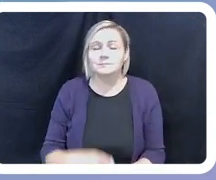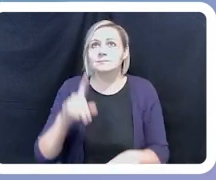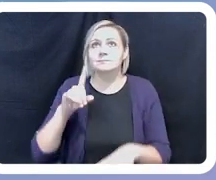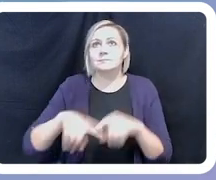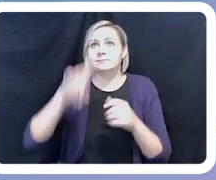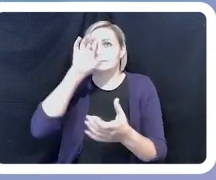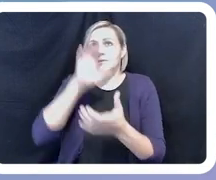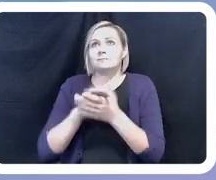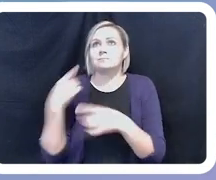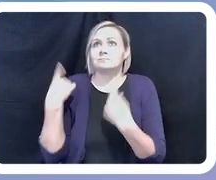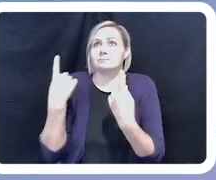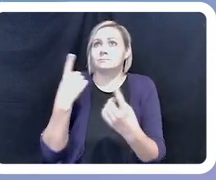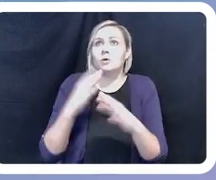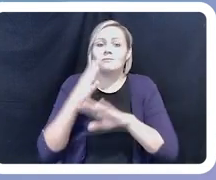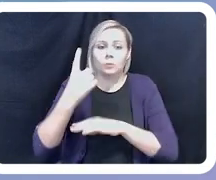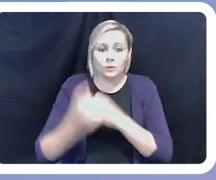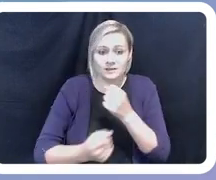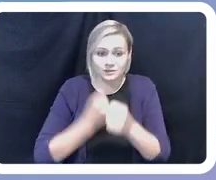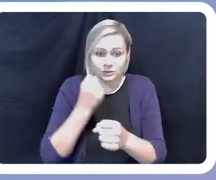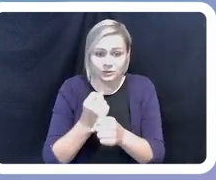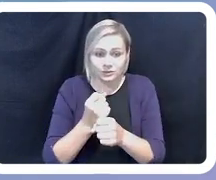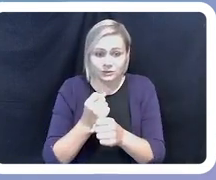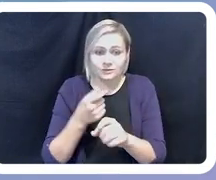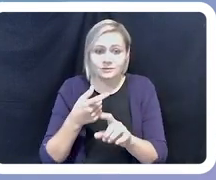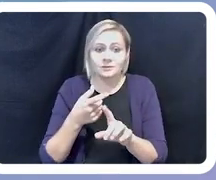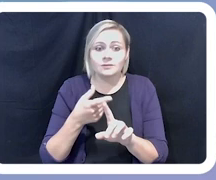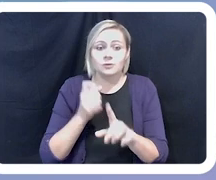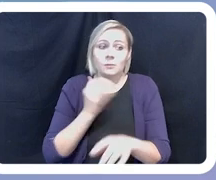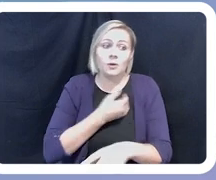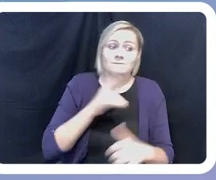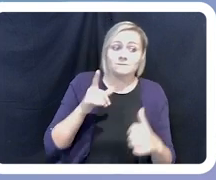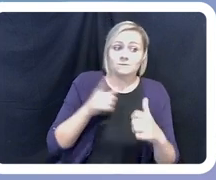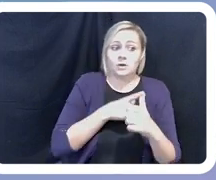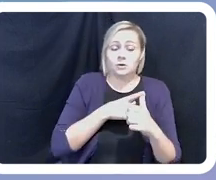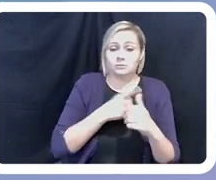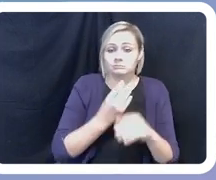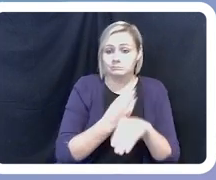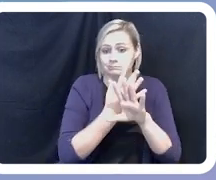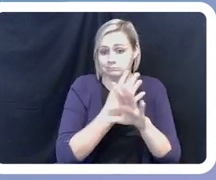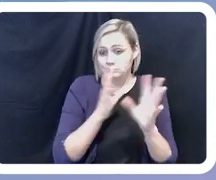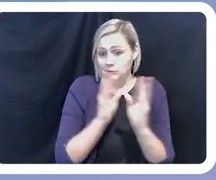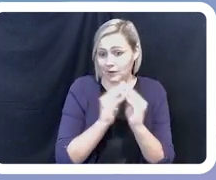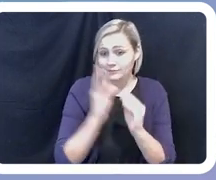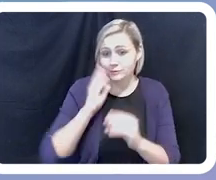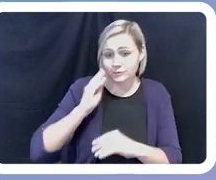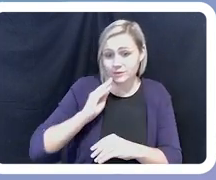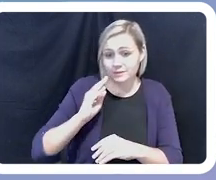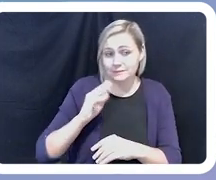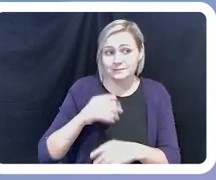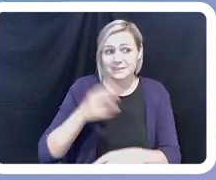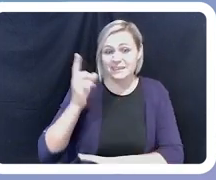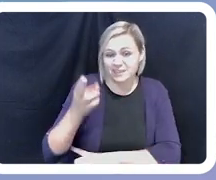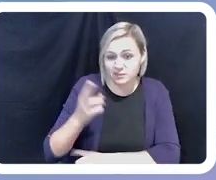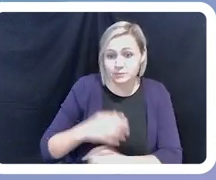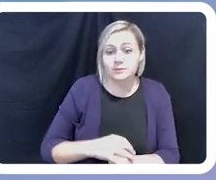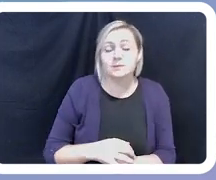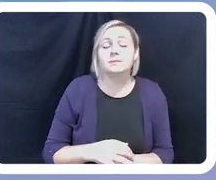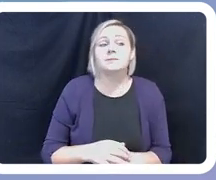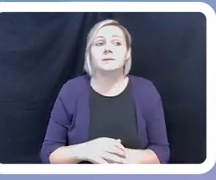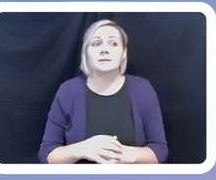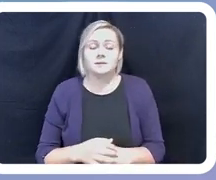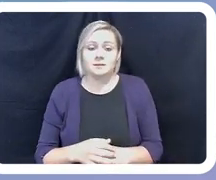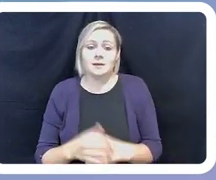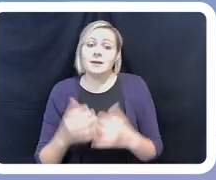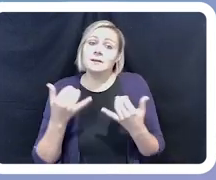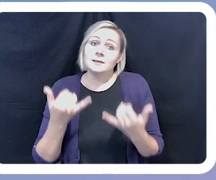been over a year now since we hosted our very first virtual conference experience in Best Buddies history.